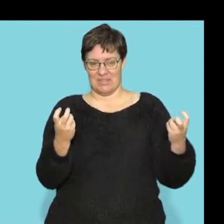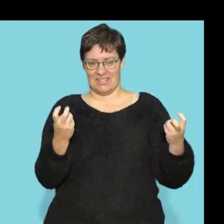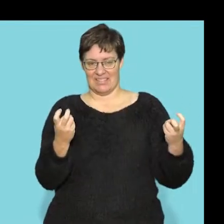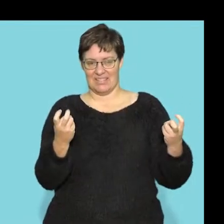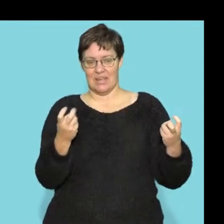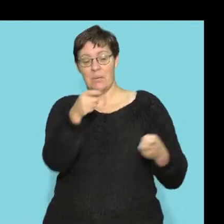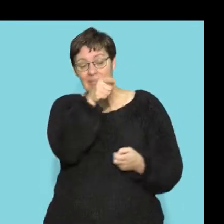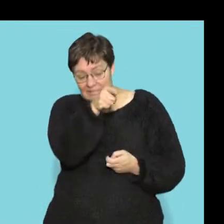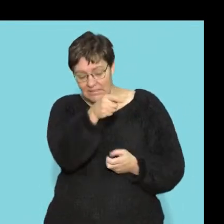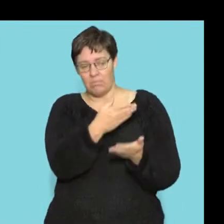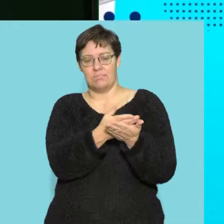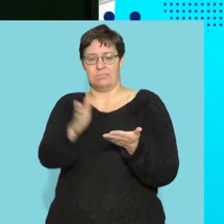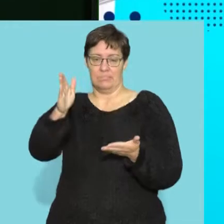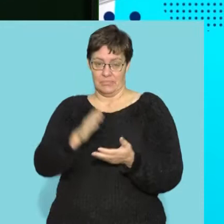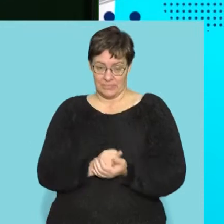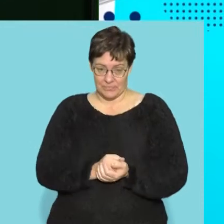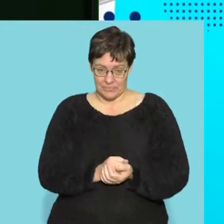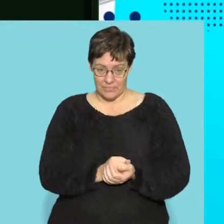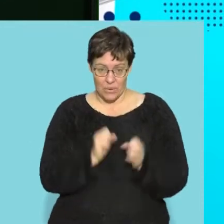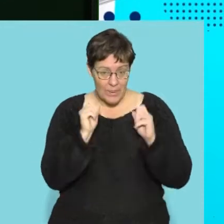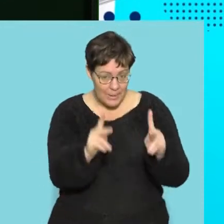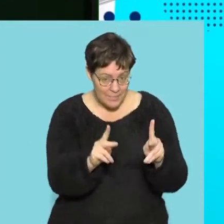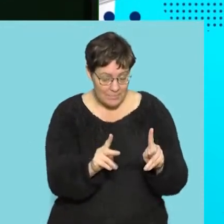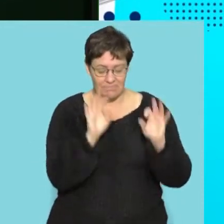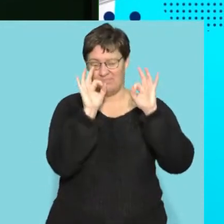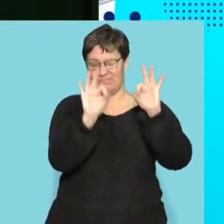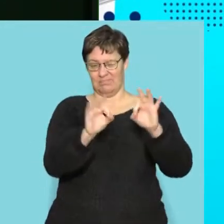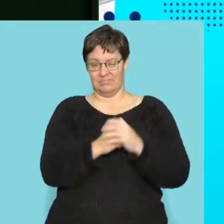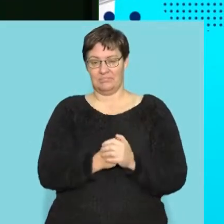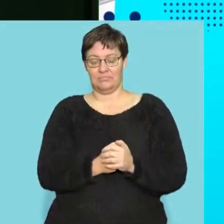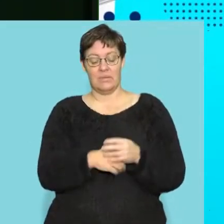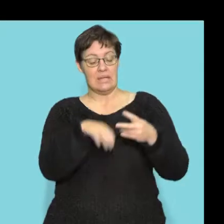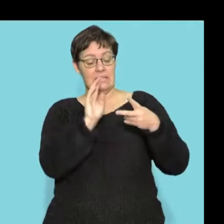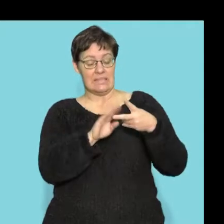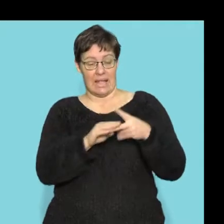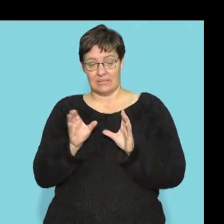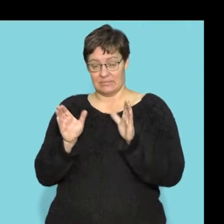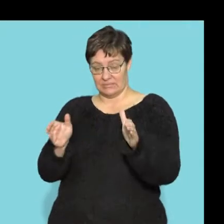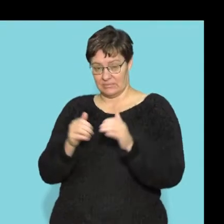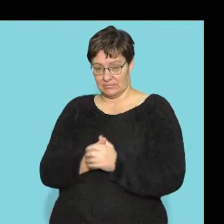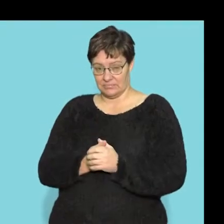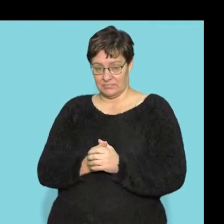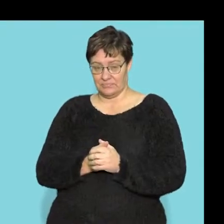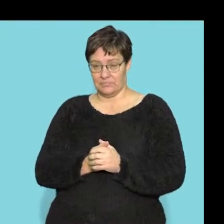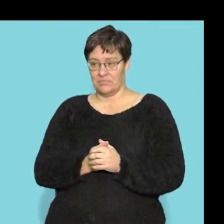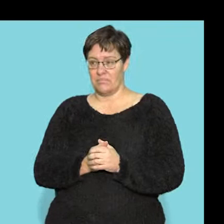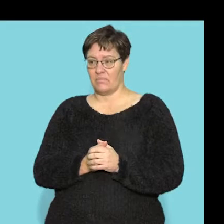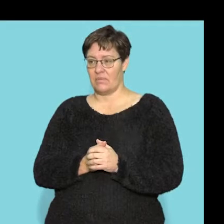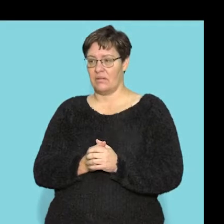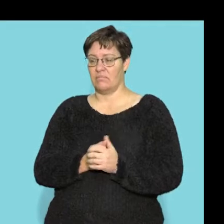was disposed. Got it? Brilliant. Second bracket. So that gave